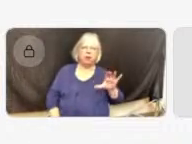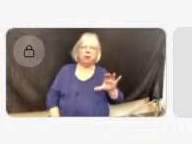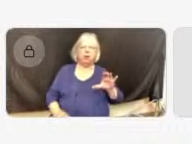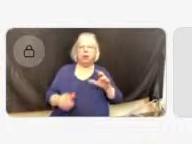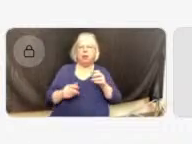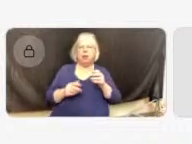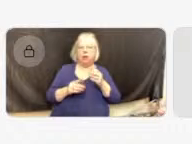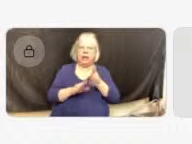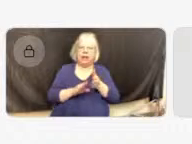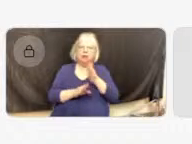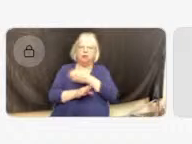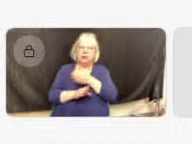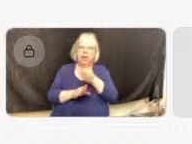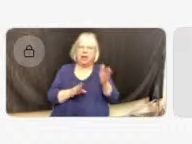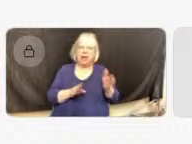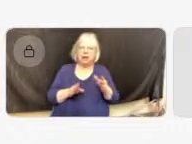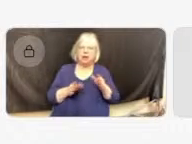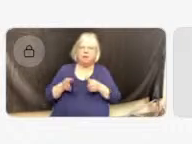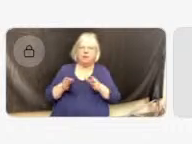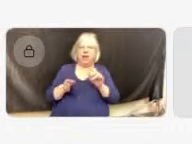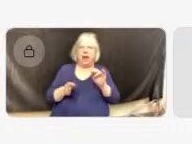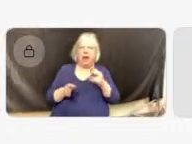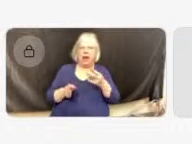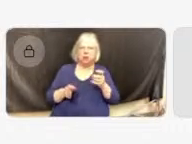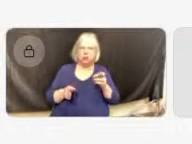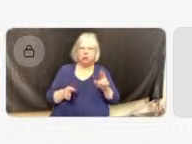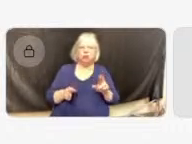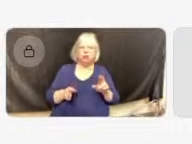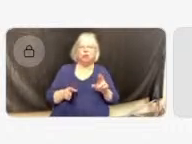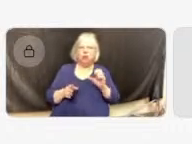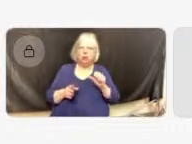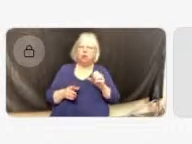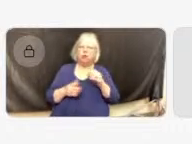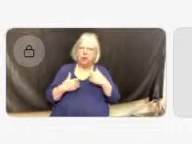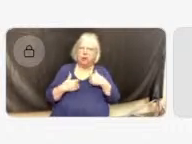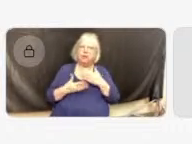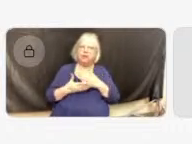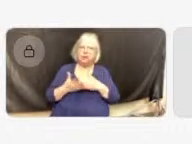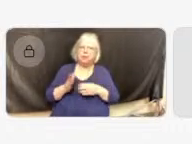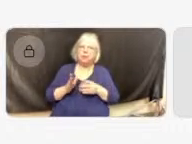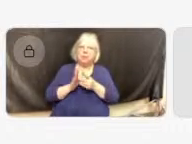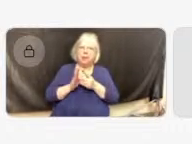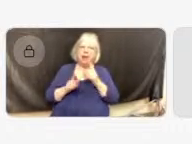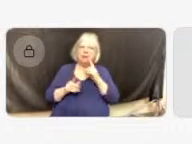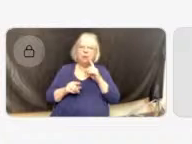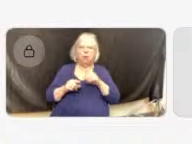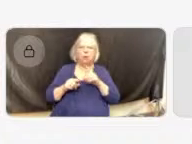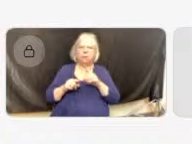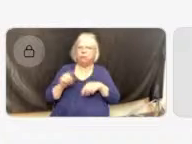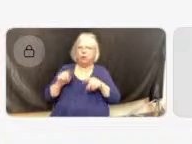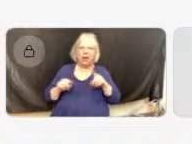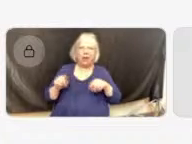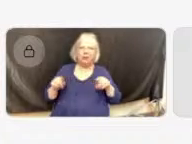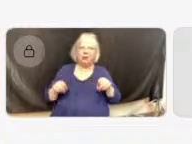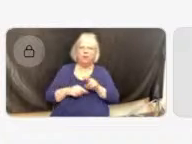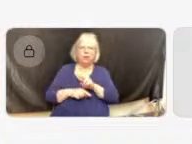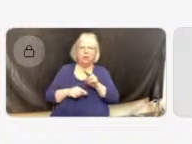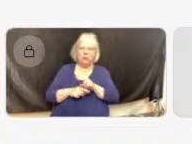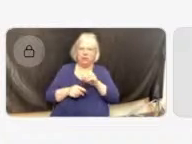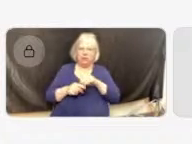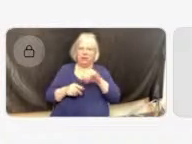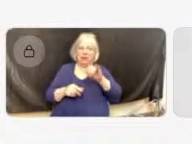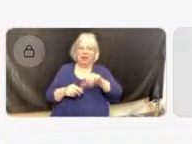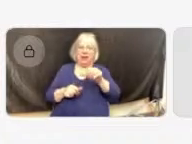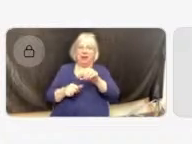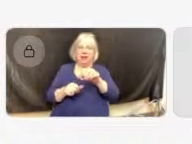Asher Avenue. So there has been at least some demand for all types of uses in the immediate vicinity of